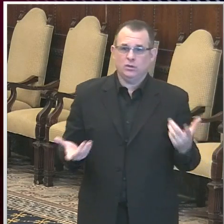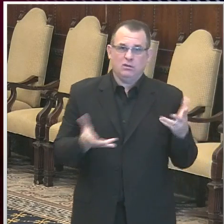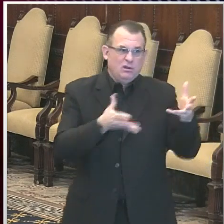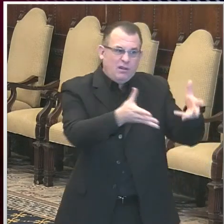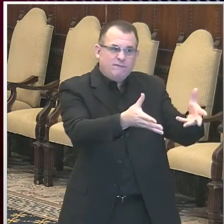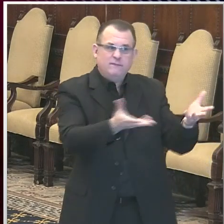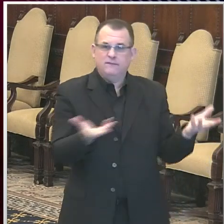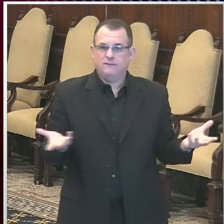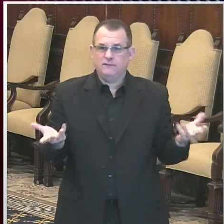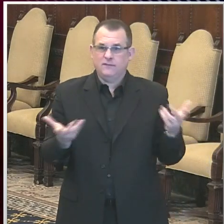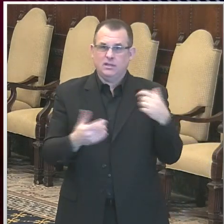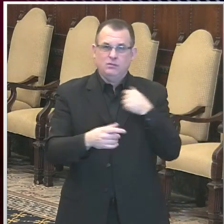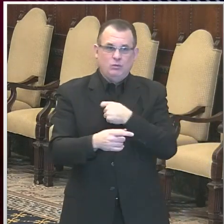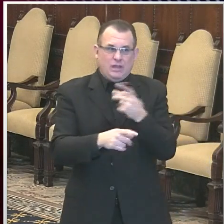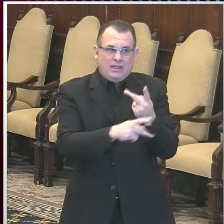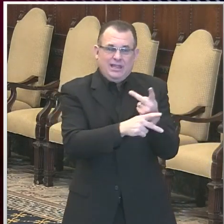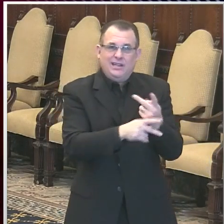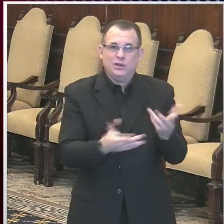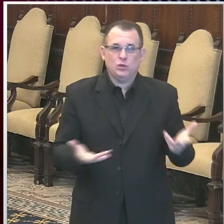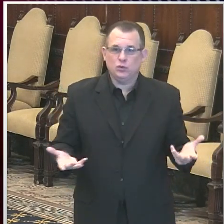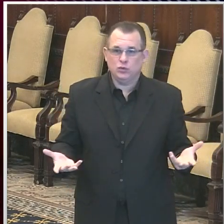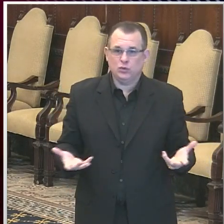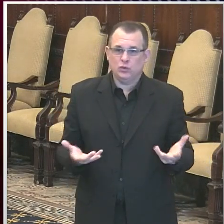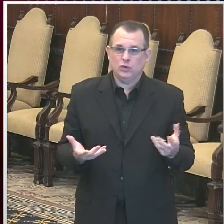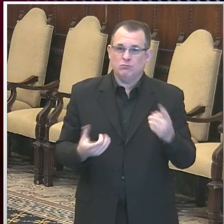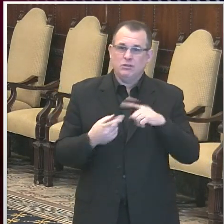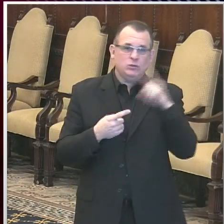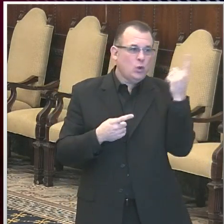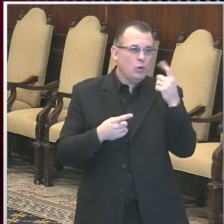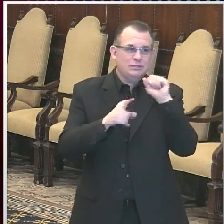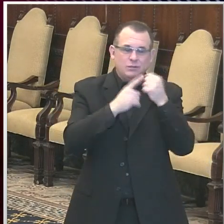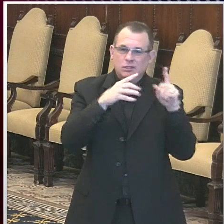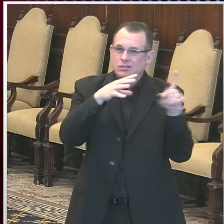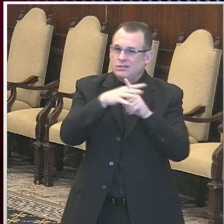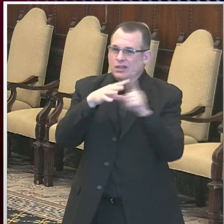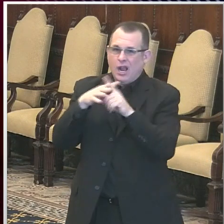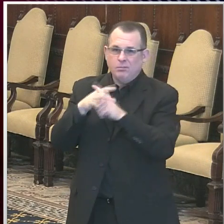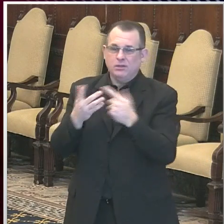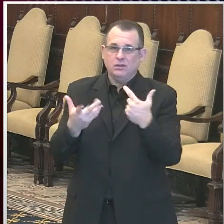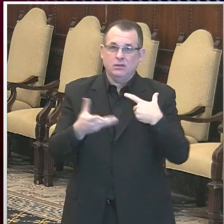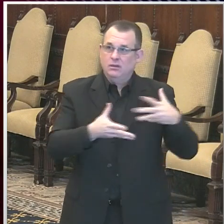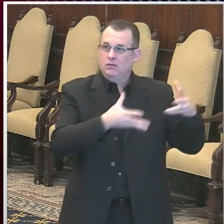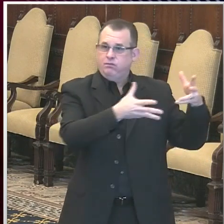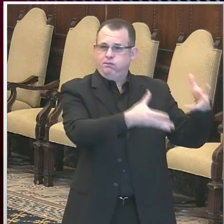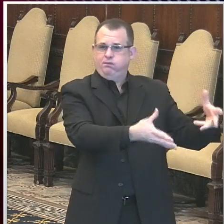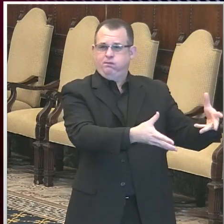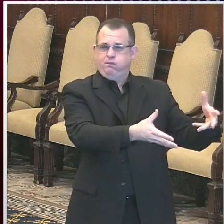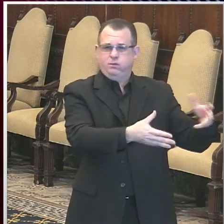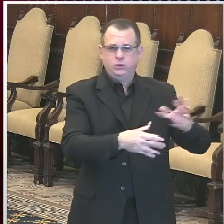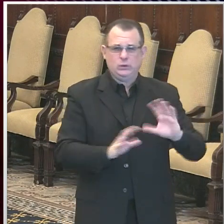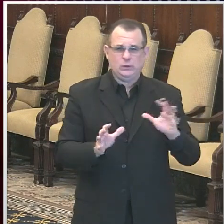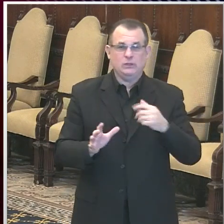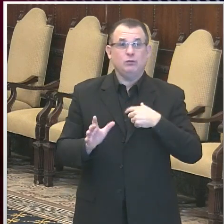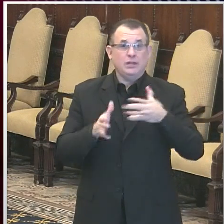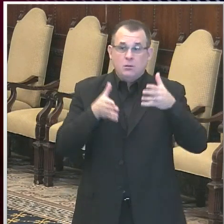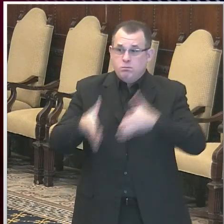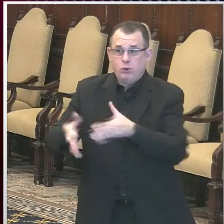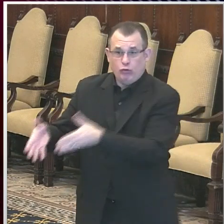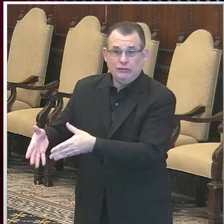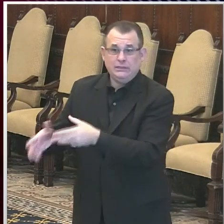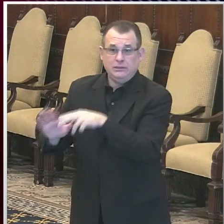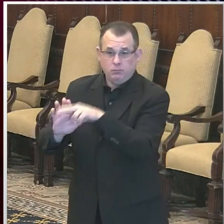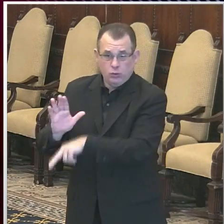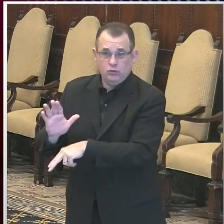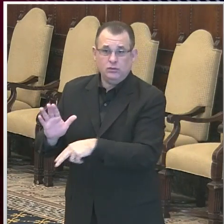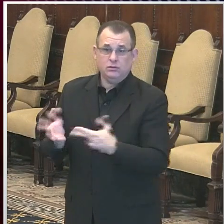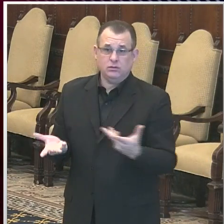many people passing away, but we've always had that situation where folks were remained unclaimed and then we had to bury them with